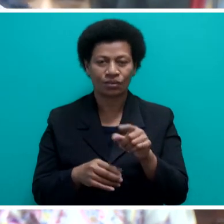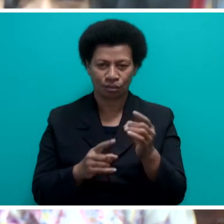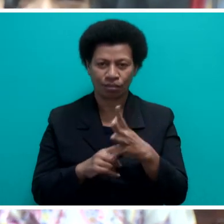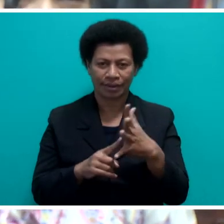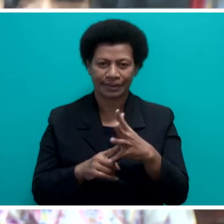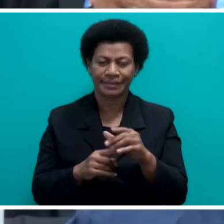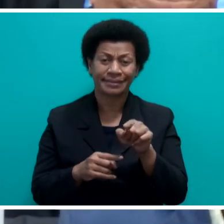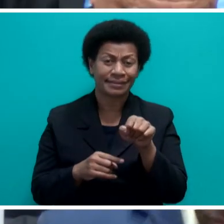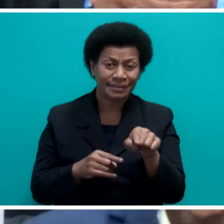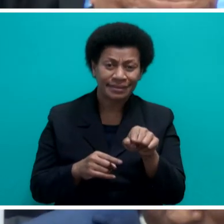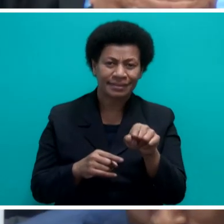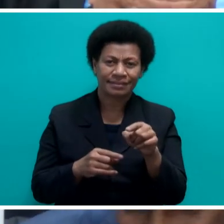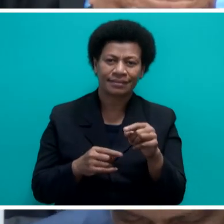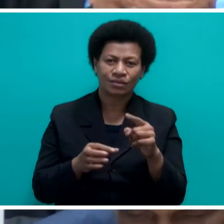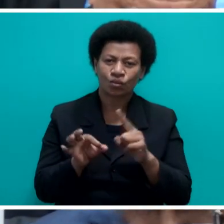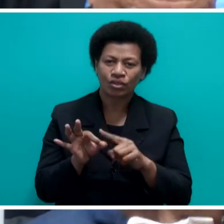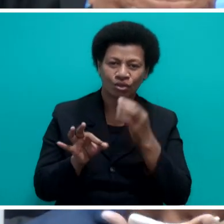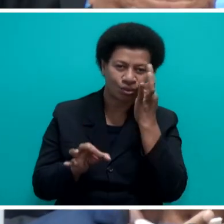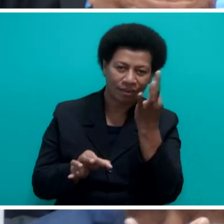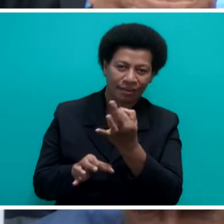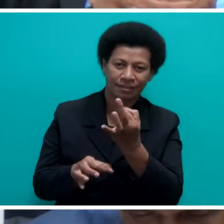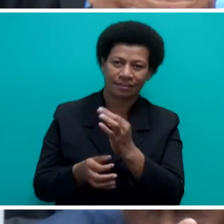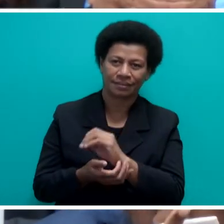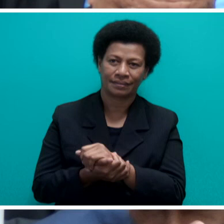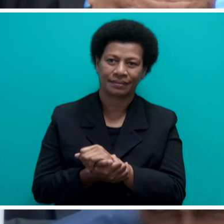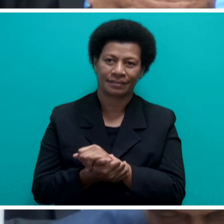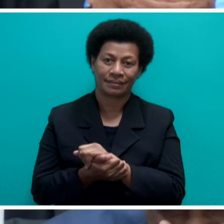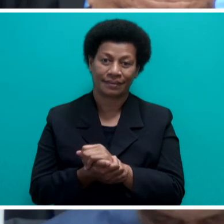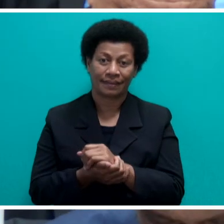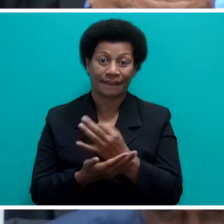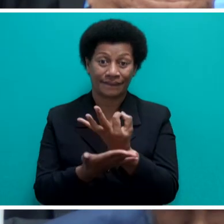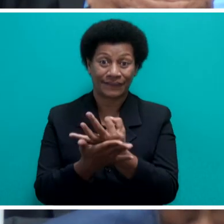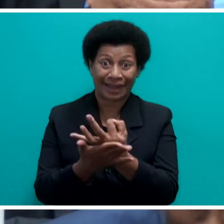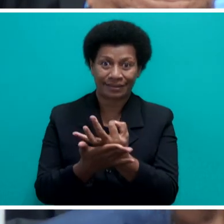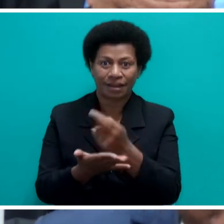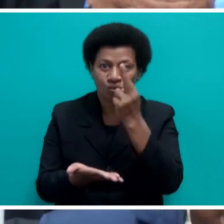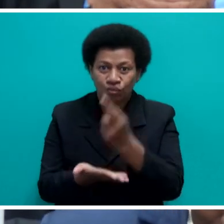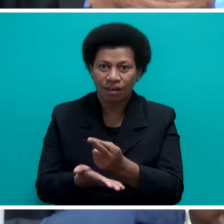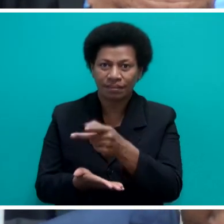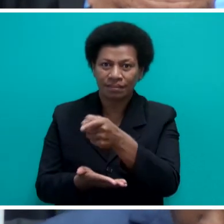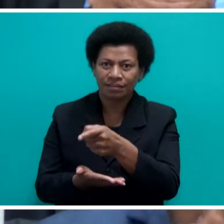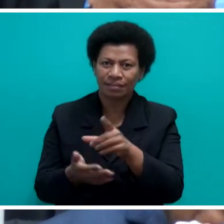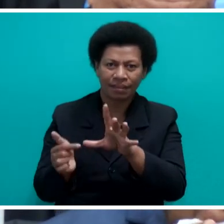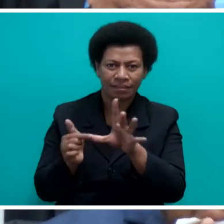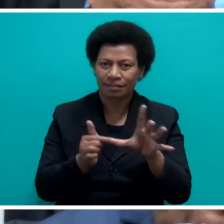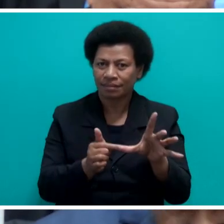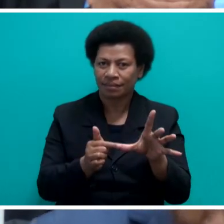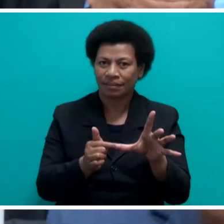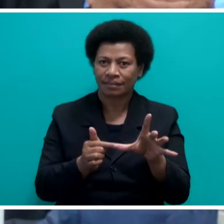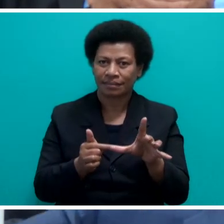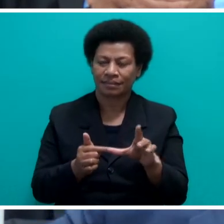will correct the factual side of it as well as answer the question in terms of the